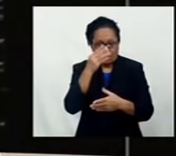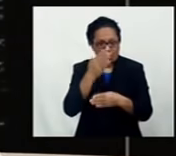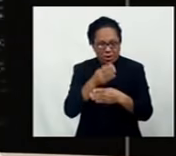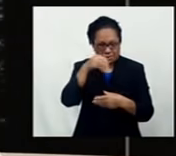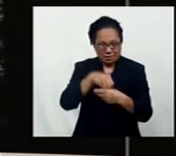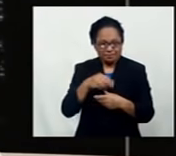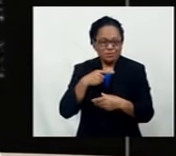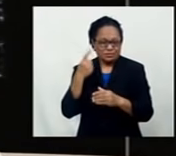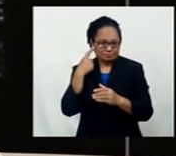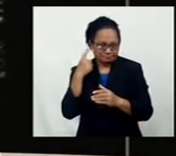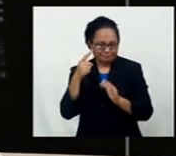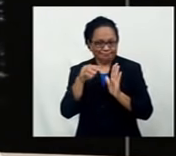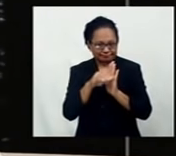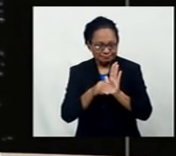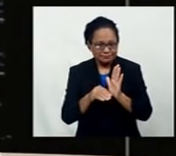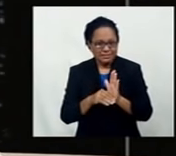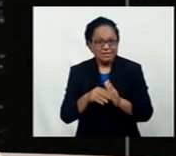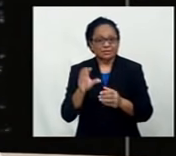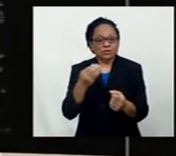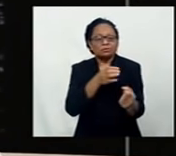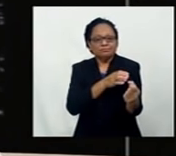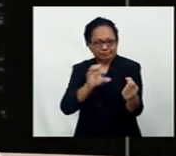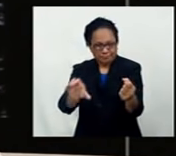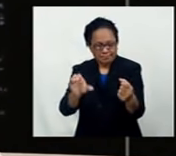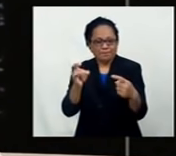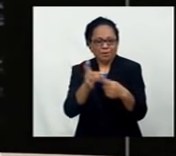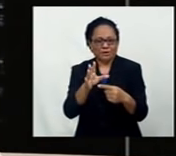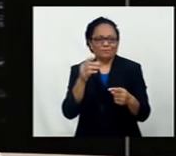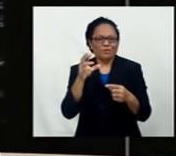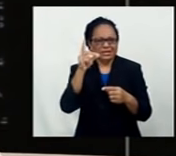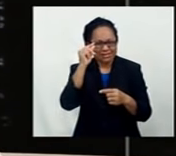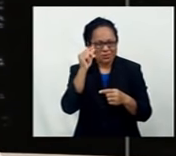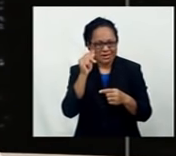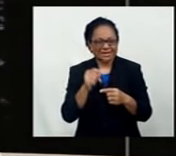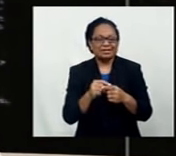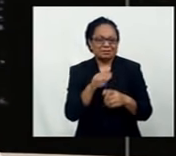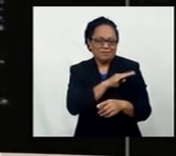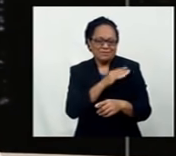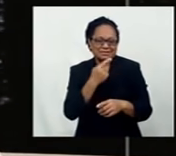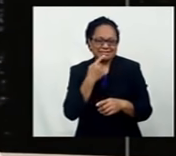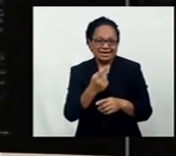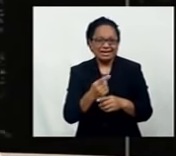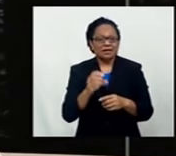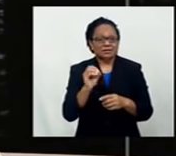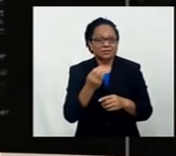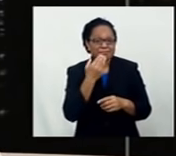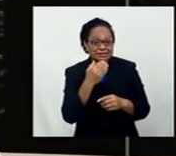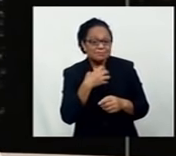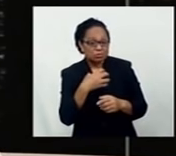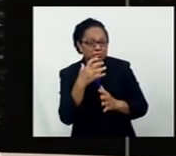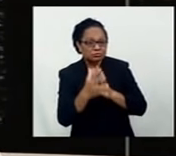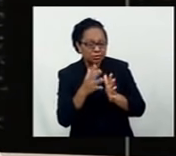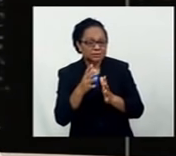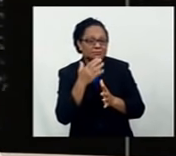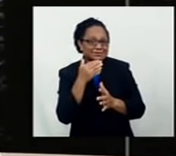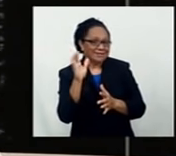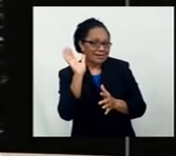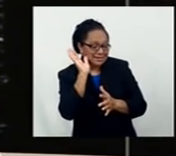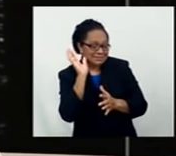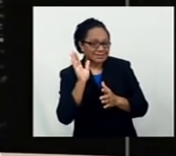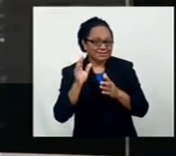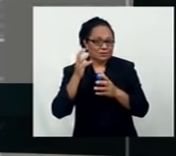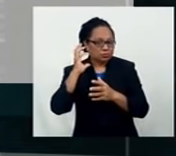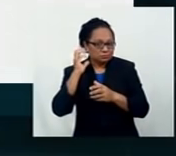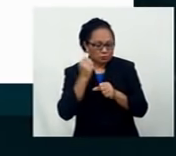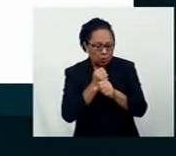Itoke community needs empowerment, says Prime Minister. For these stories and others, tune in to our sister station Gold FM. To our poll